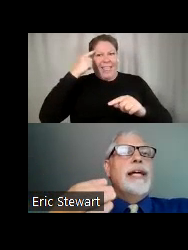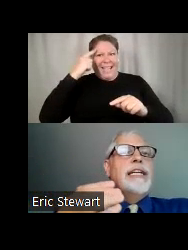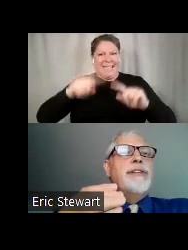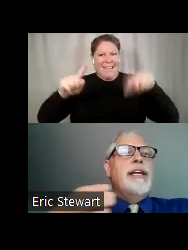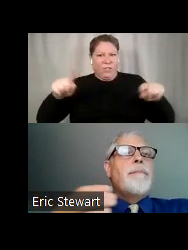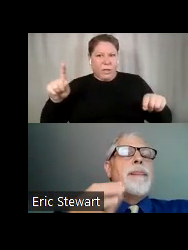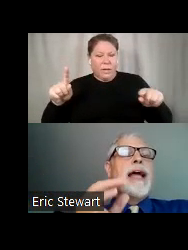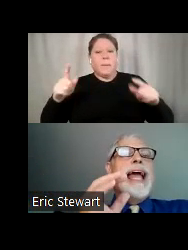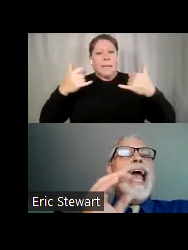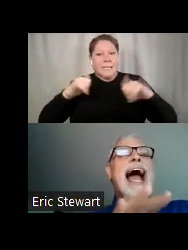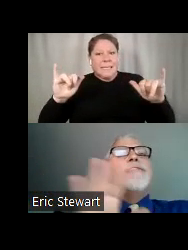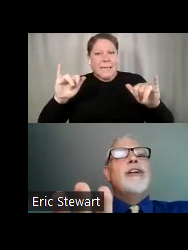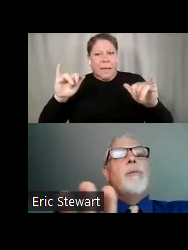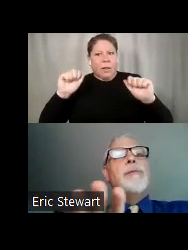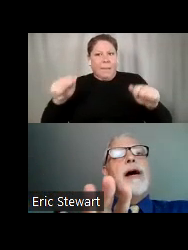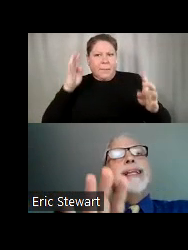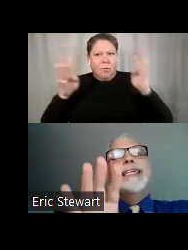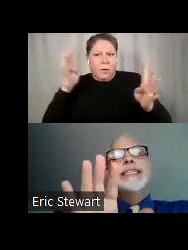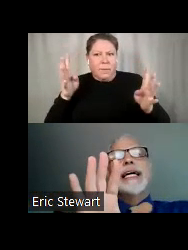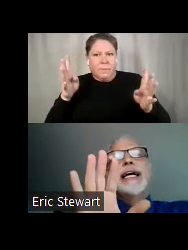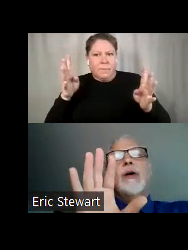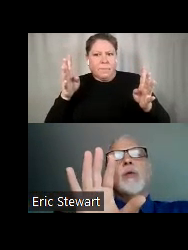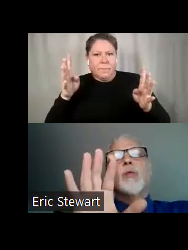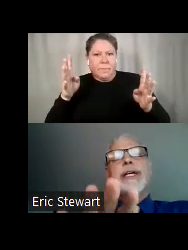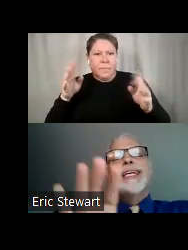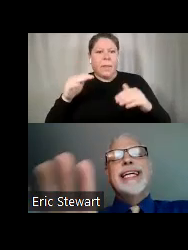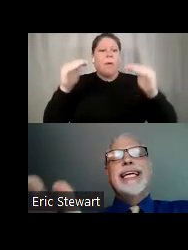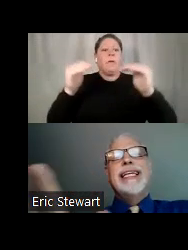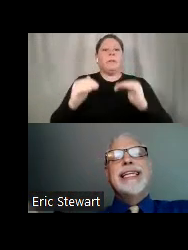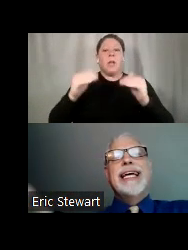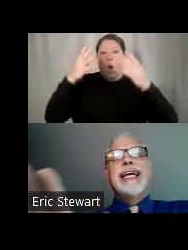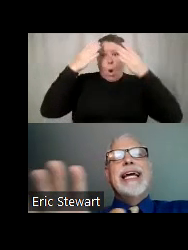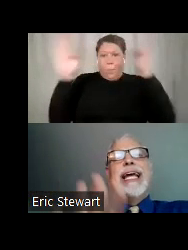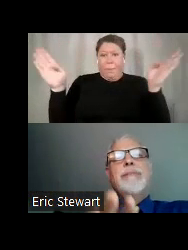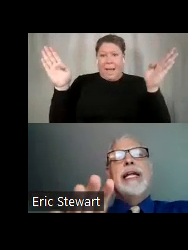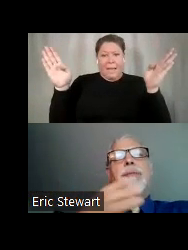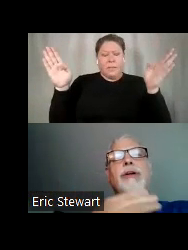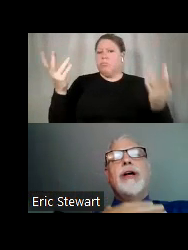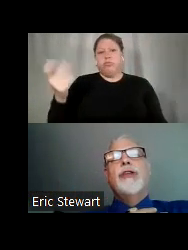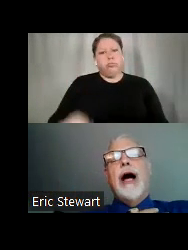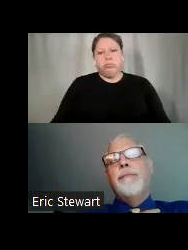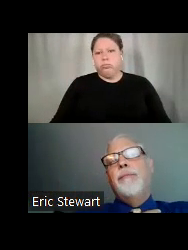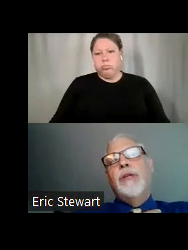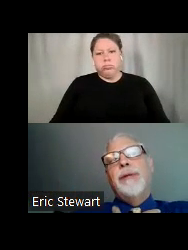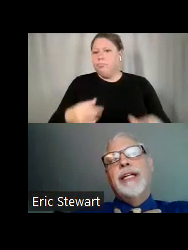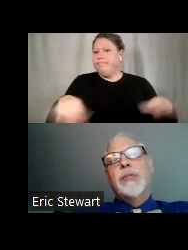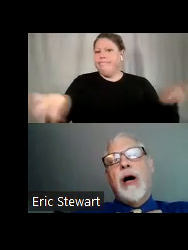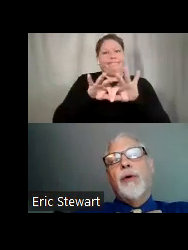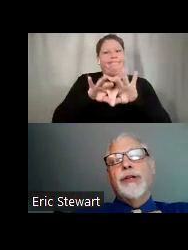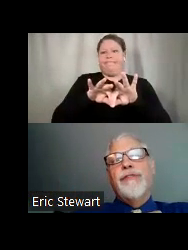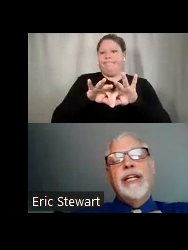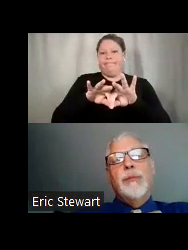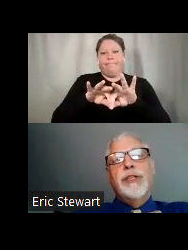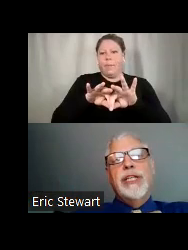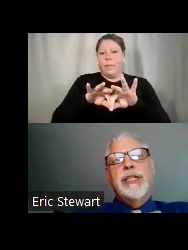differently in creativity. Having an open mind. This is a really key thing in being able to not be in a spot